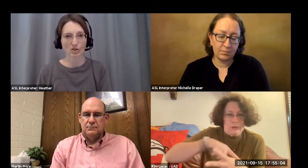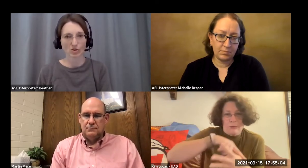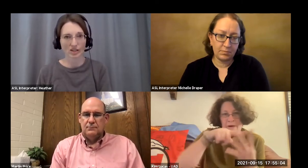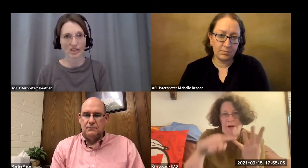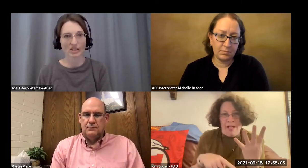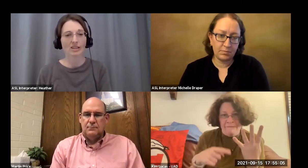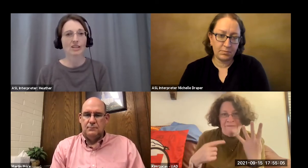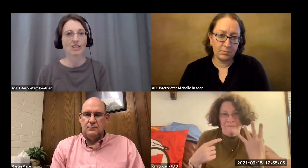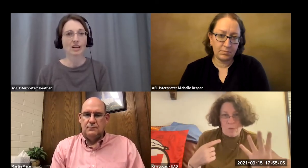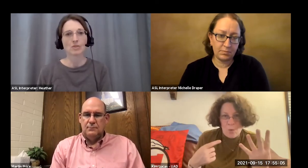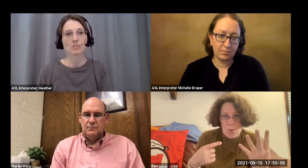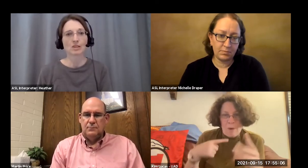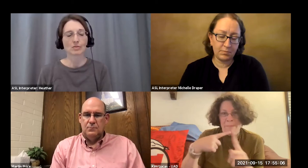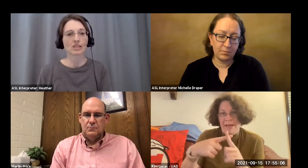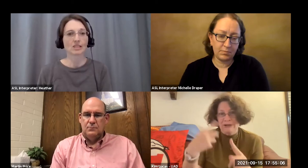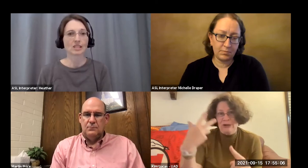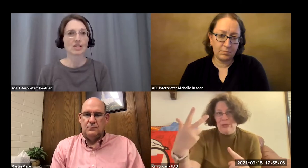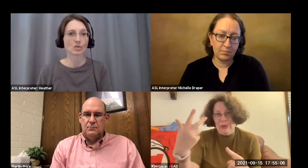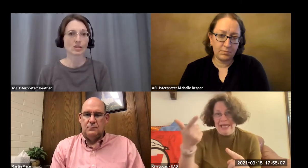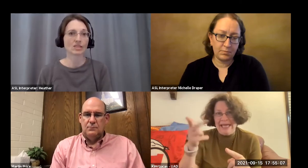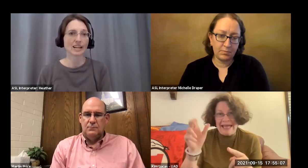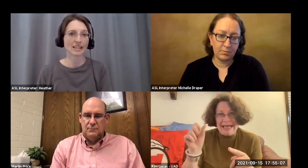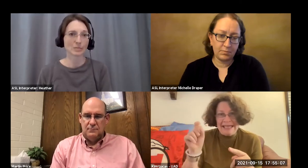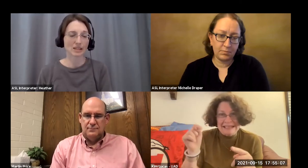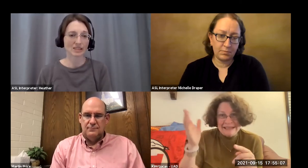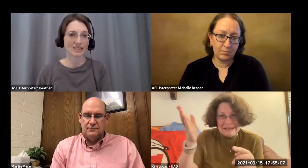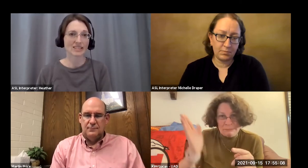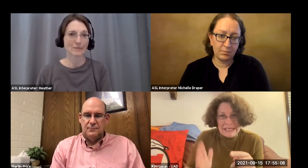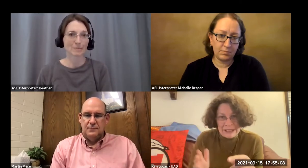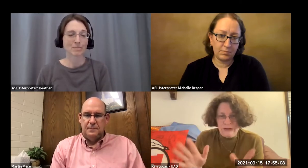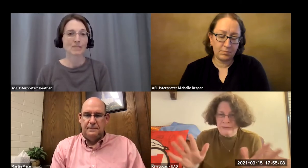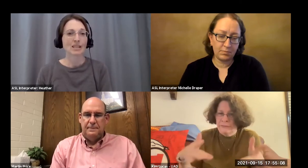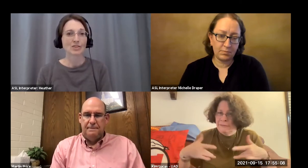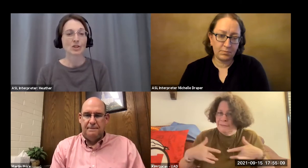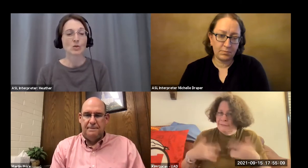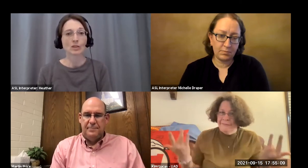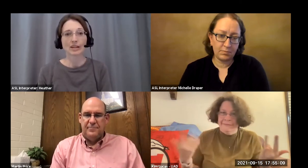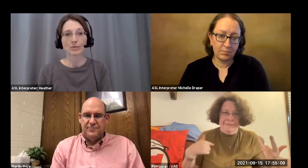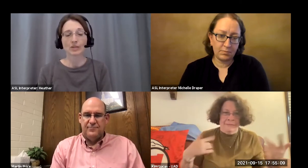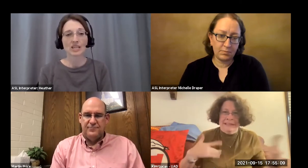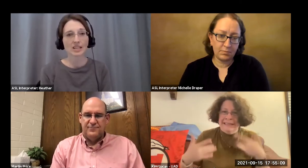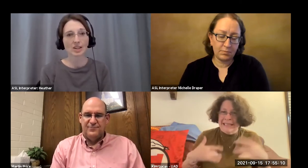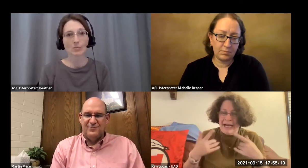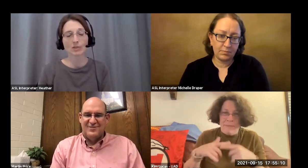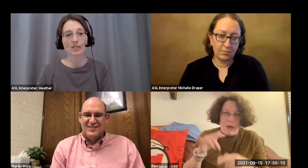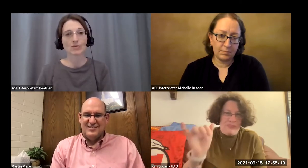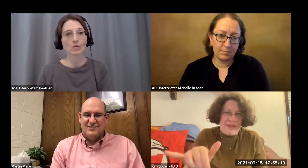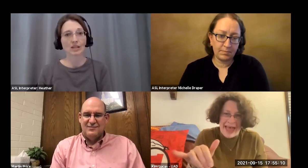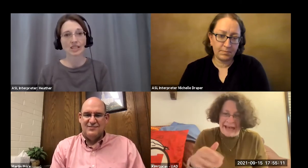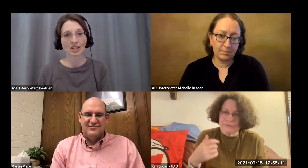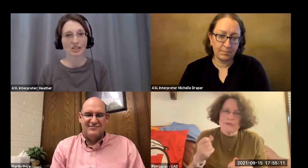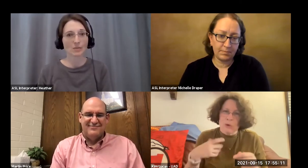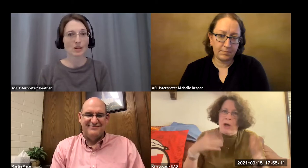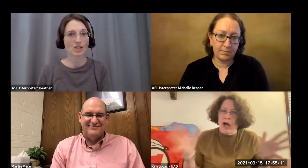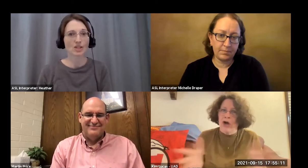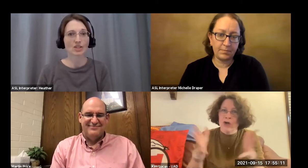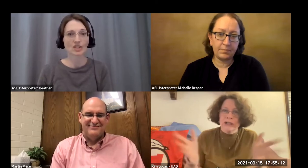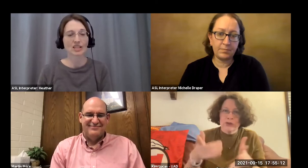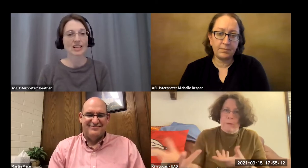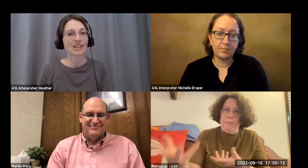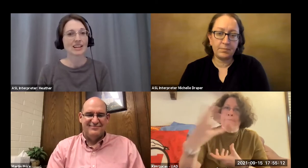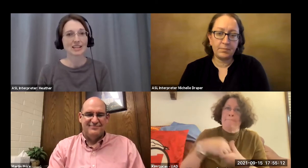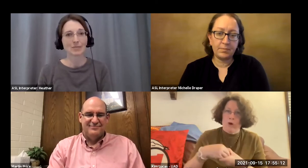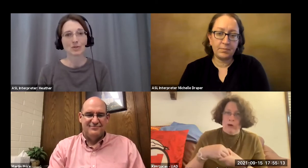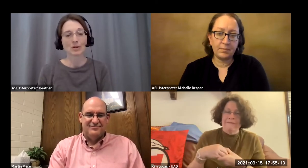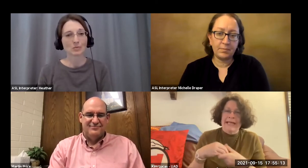the history, some different historical aspects. So we'll have 3 keynotes plus 4 additional